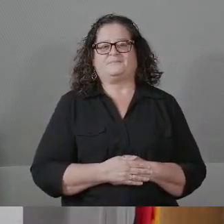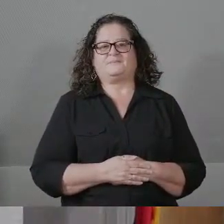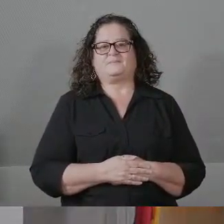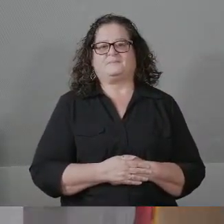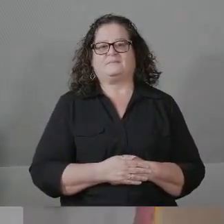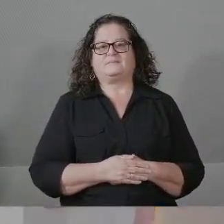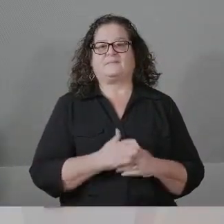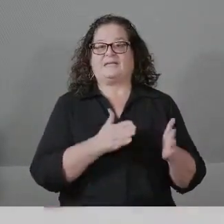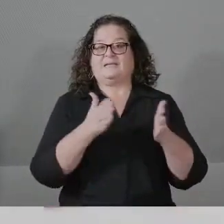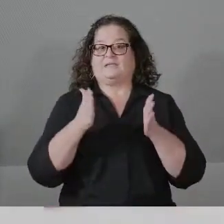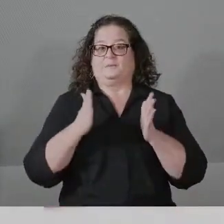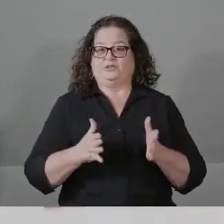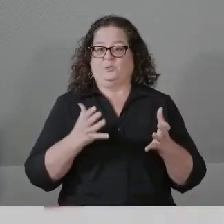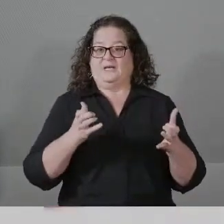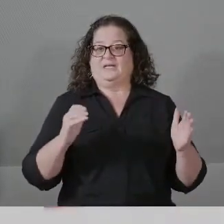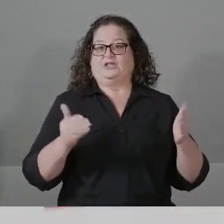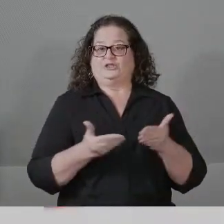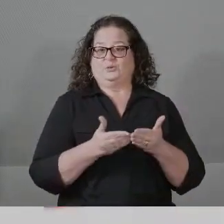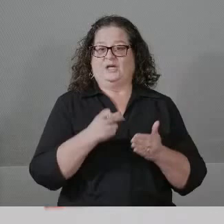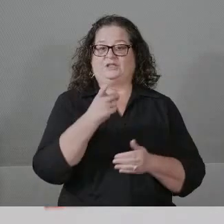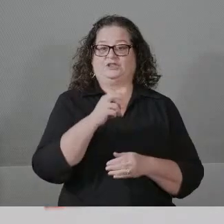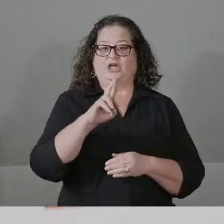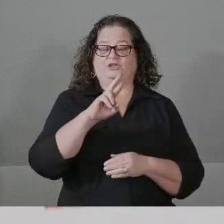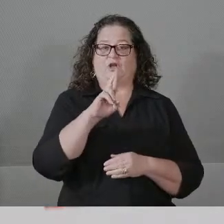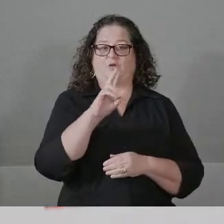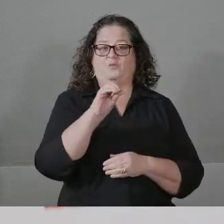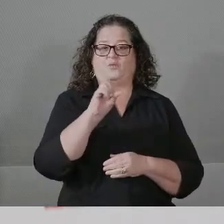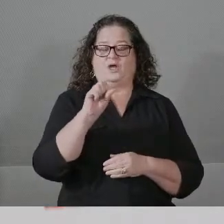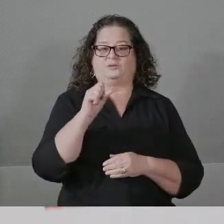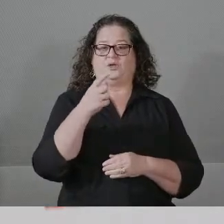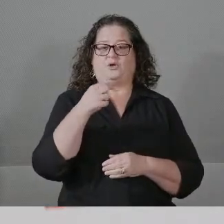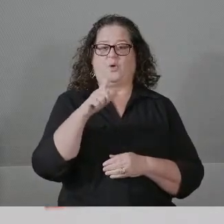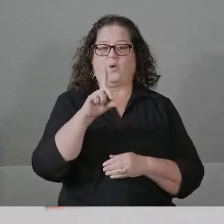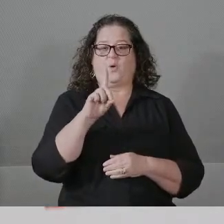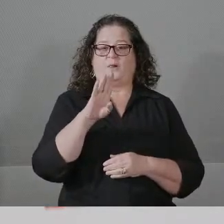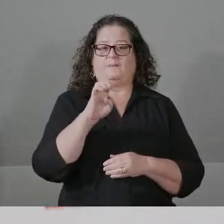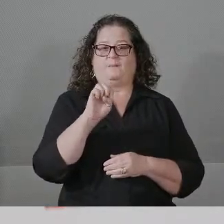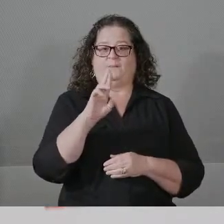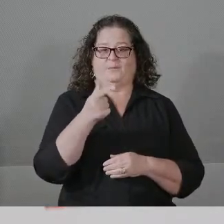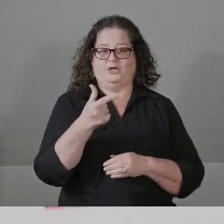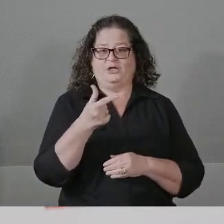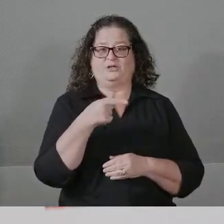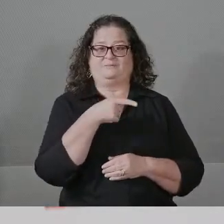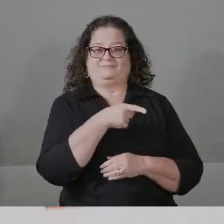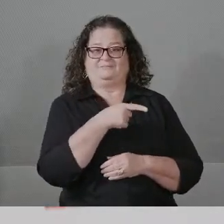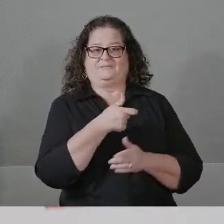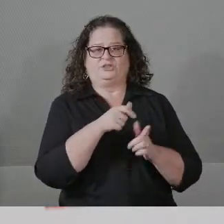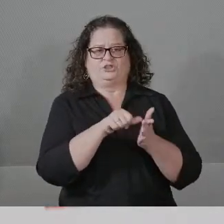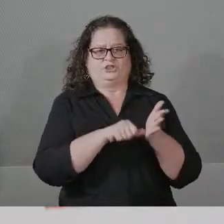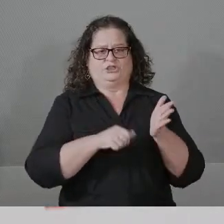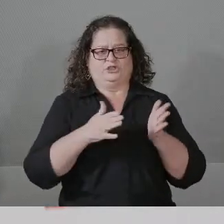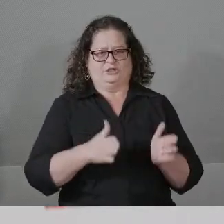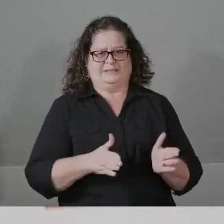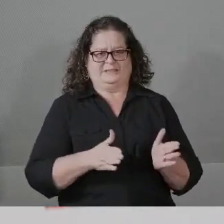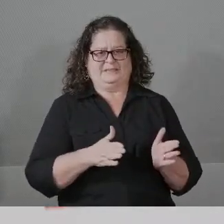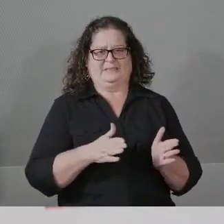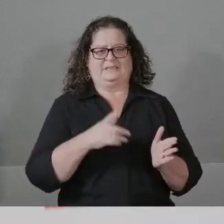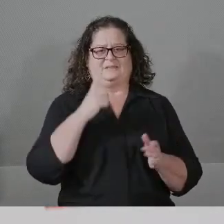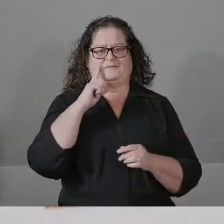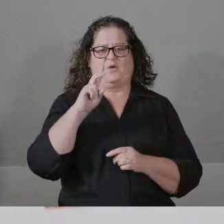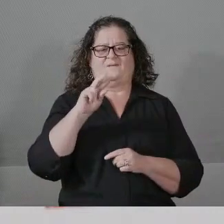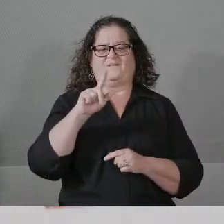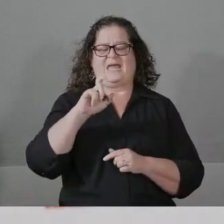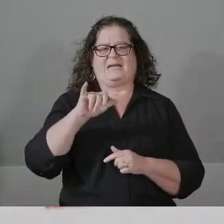Next, I would like to introduce Dr. Ross Goldberg. He is a surgeon at Valleywise Health. He covers both elective and